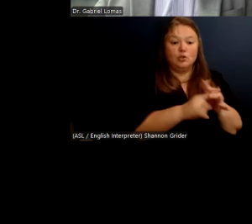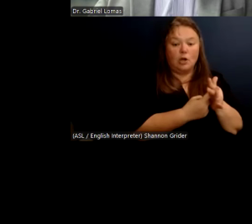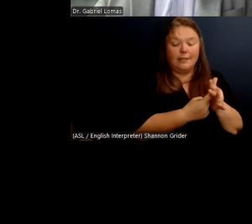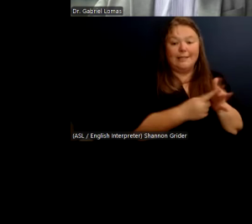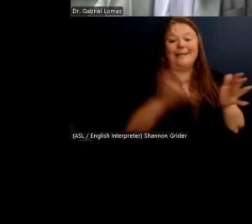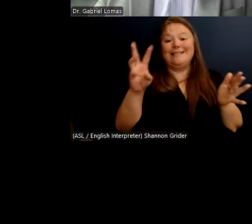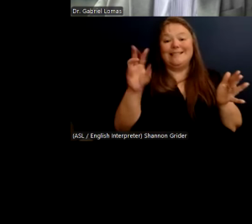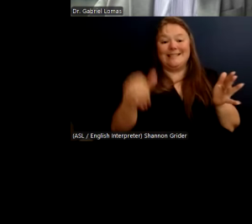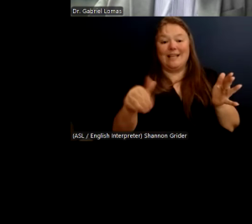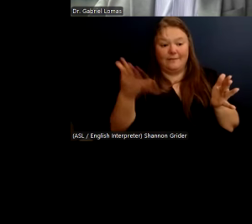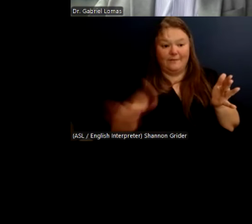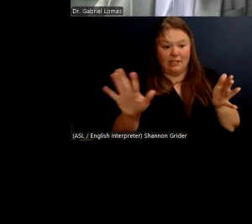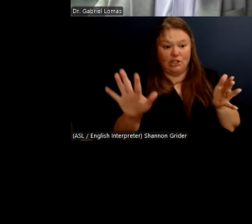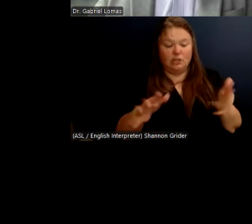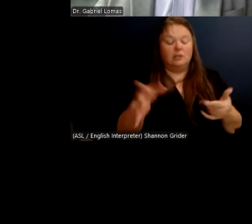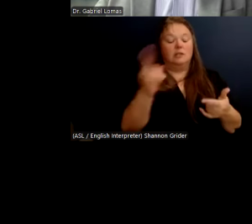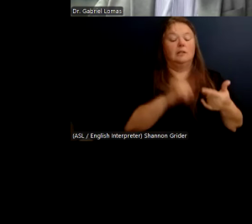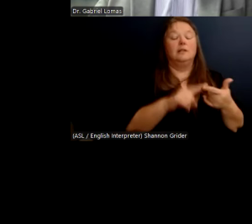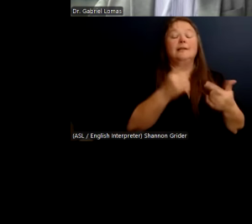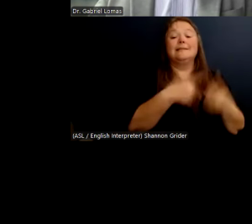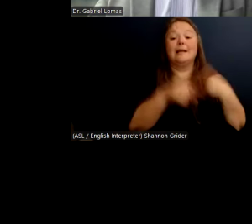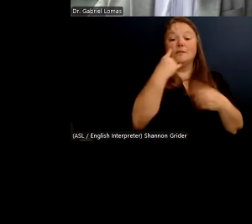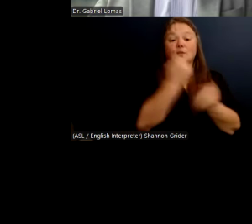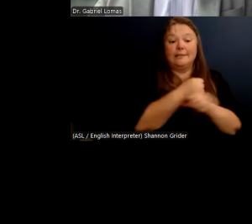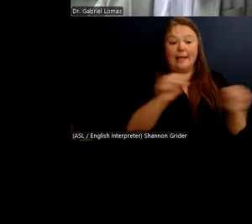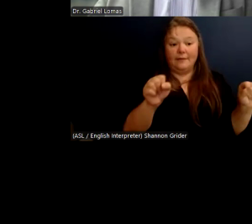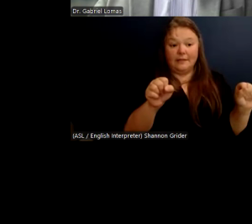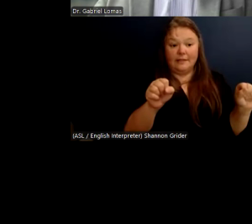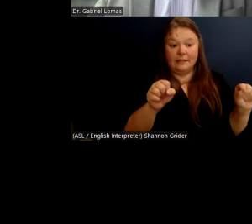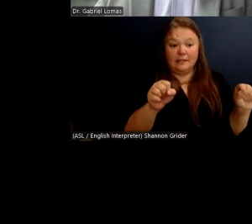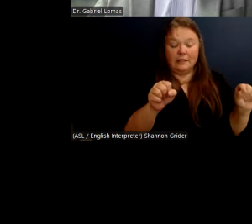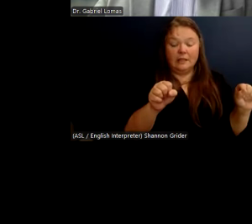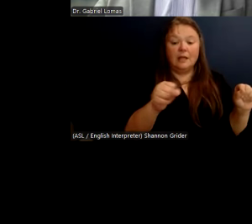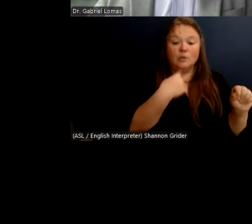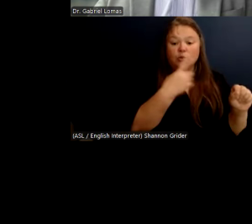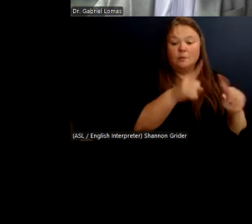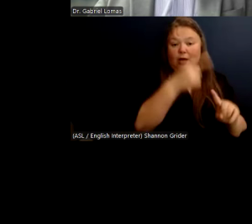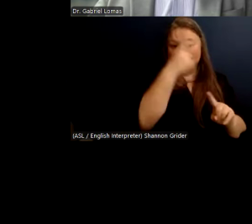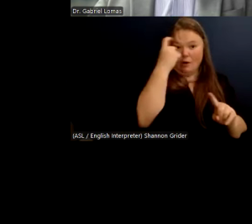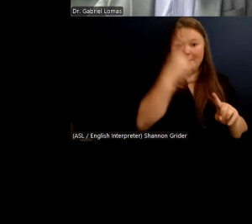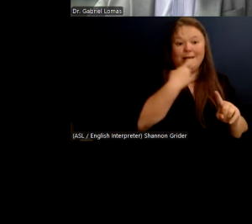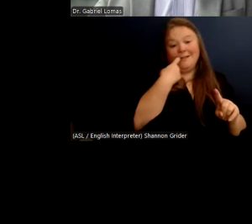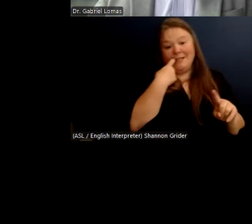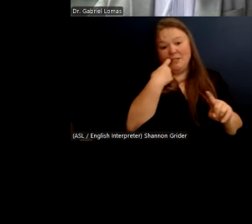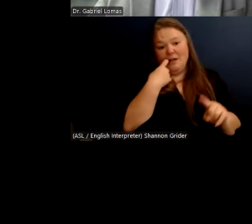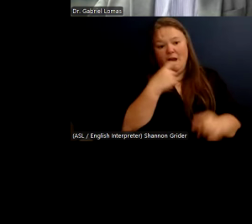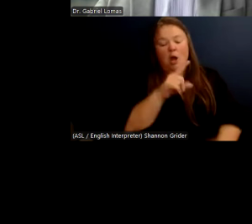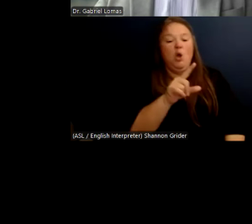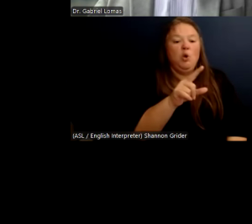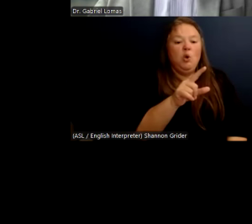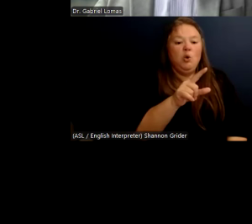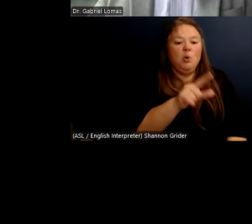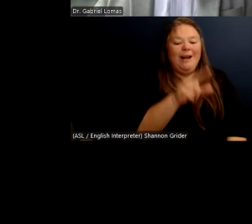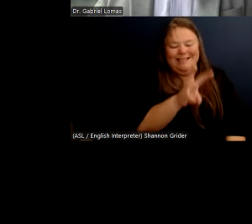6,000 finished. And then Signs of Safety, which is, I told you, on trauma and addiction,